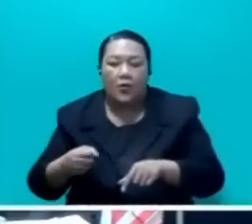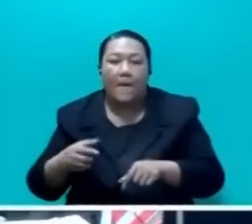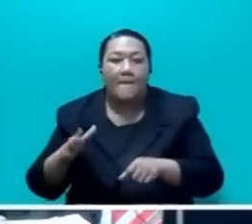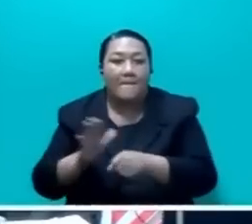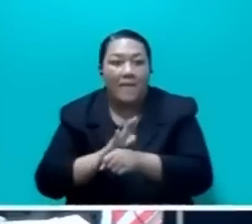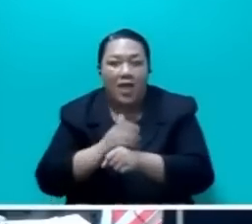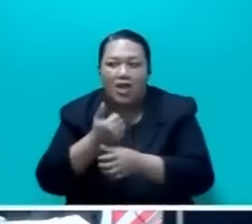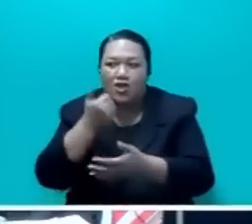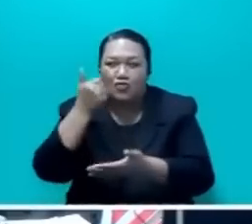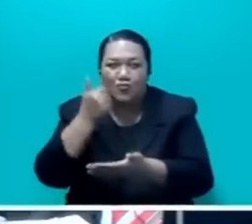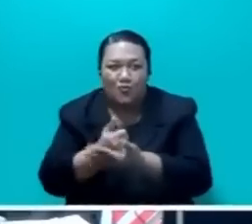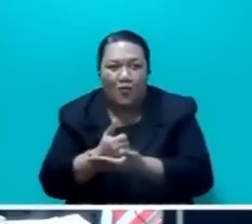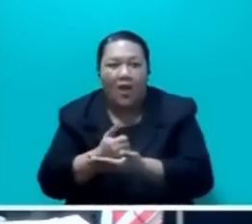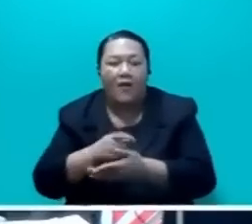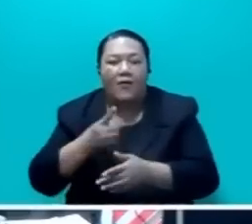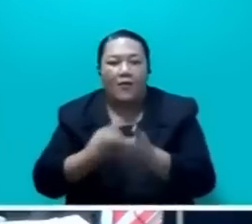unquote.